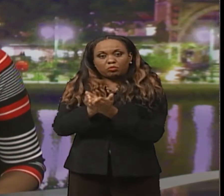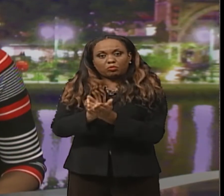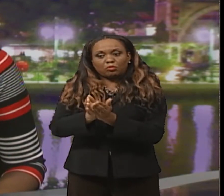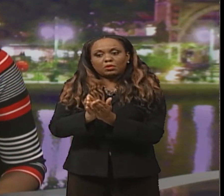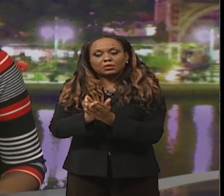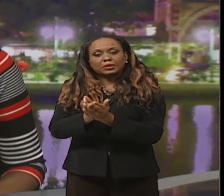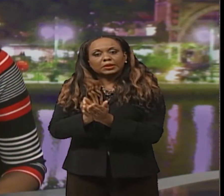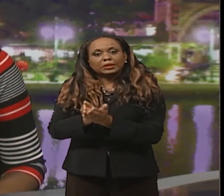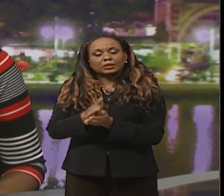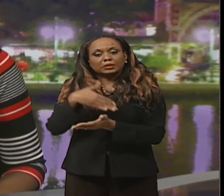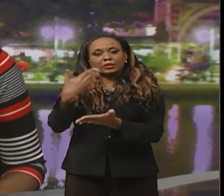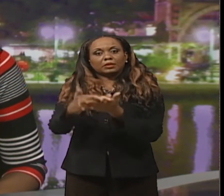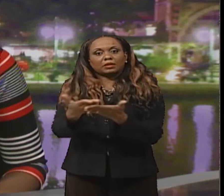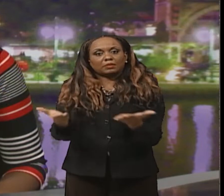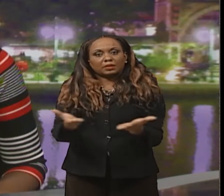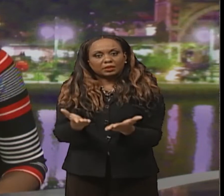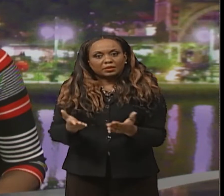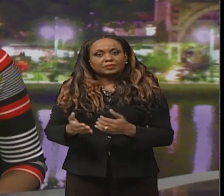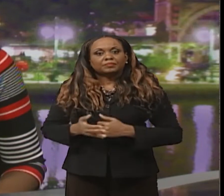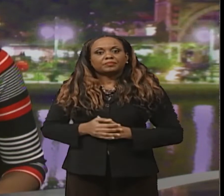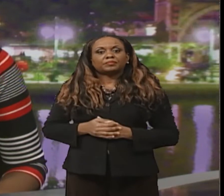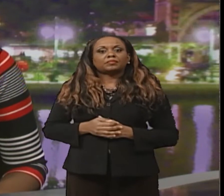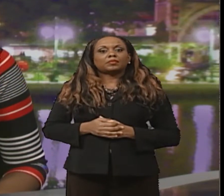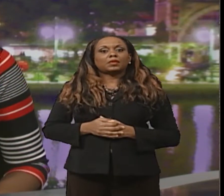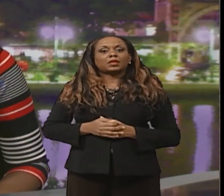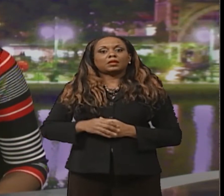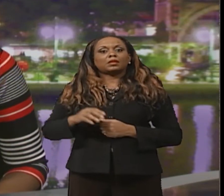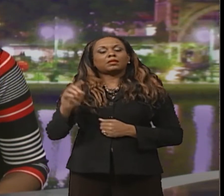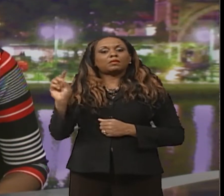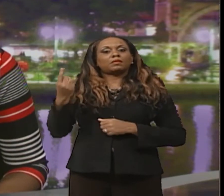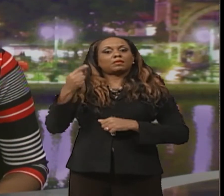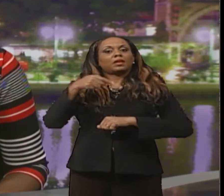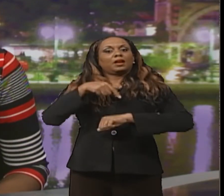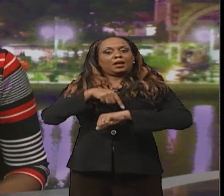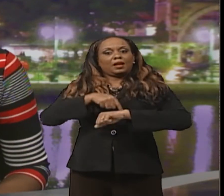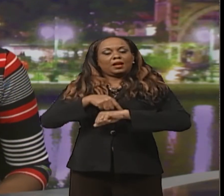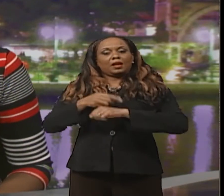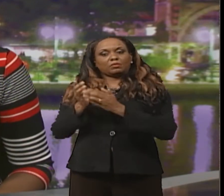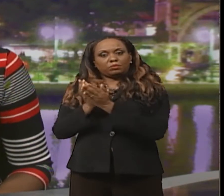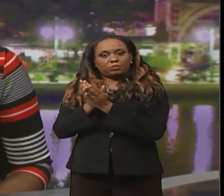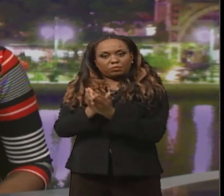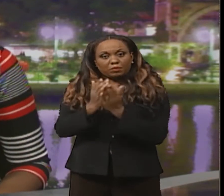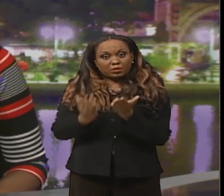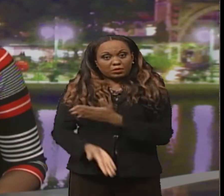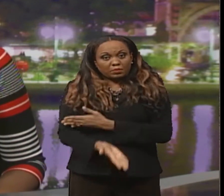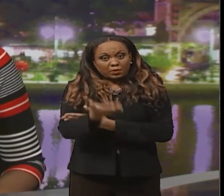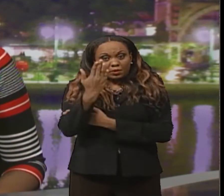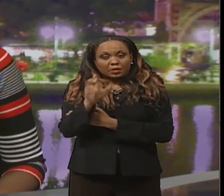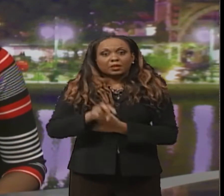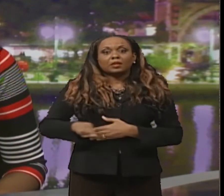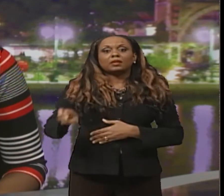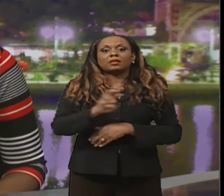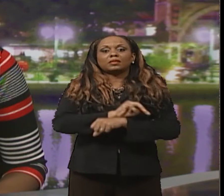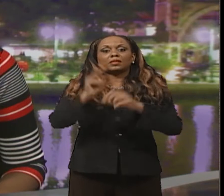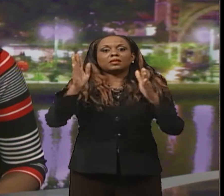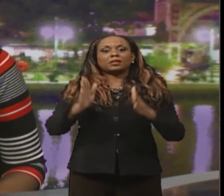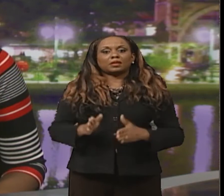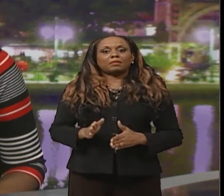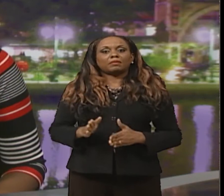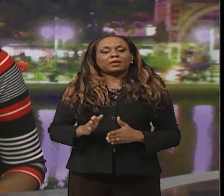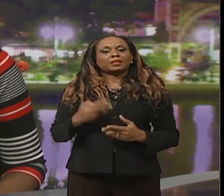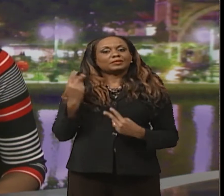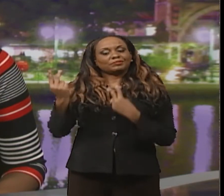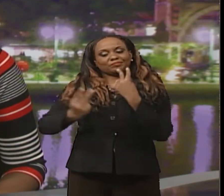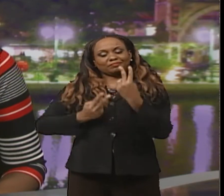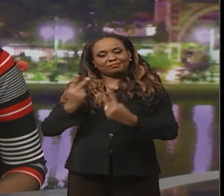Carnival Destinations' impressive fleet to make Barbados one of its ports of call. And this morning, Tourism Minister Carrie Simmons